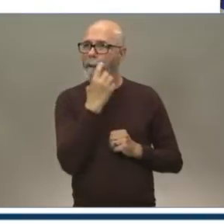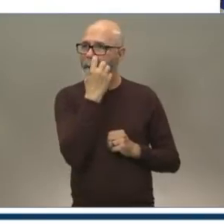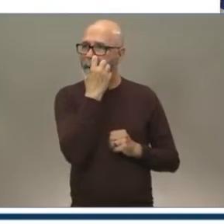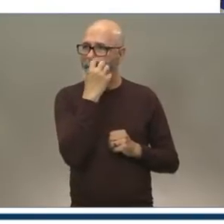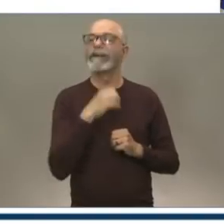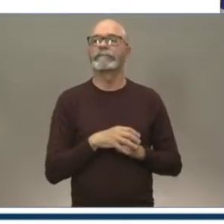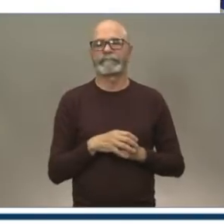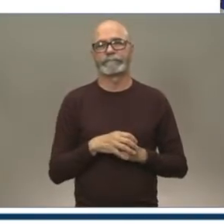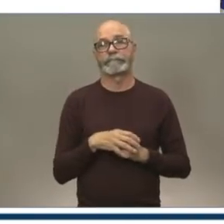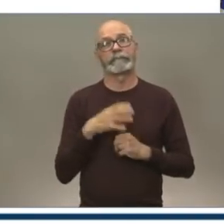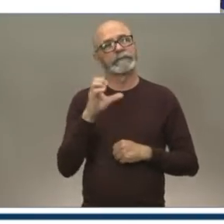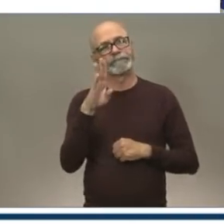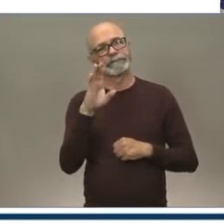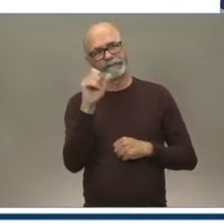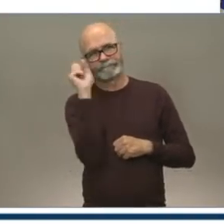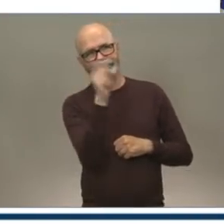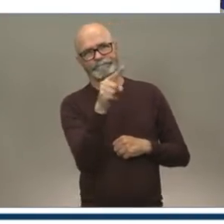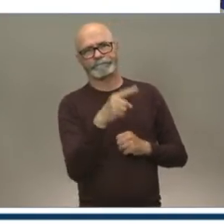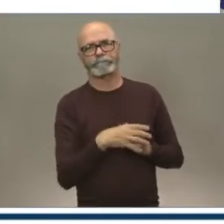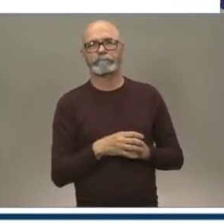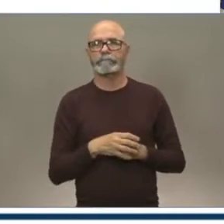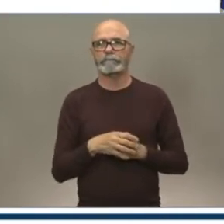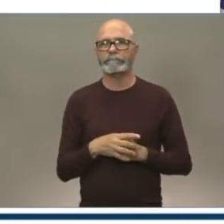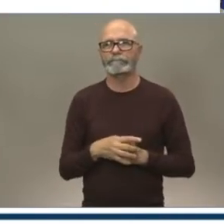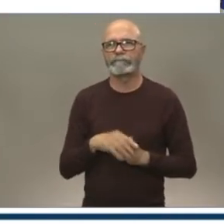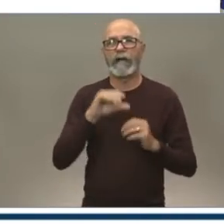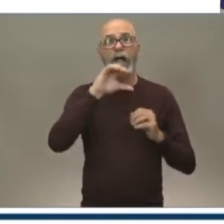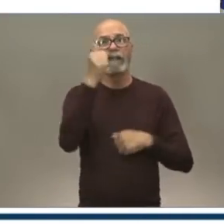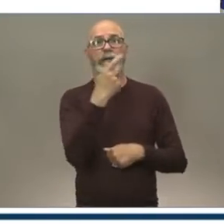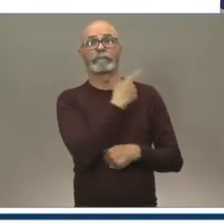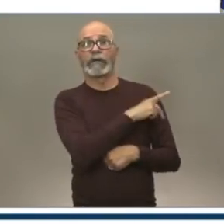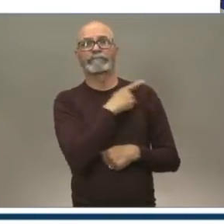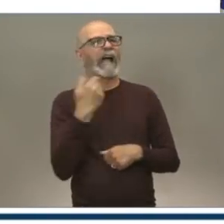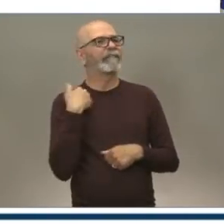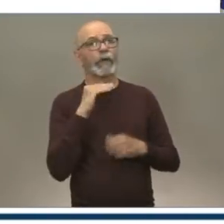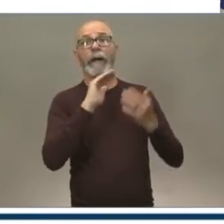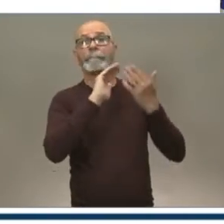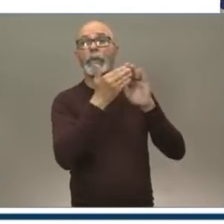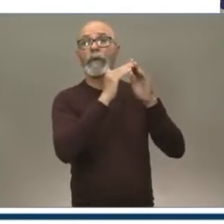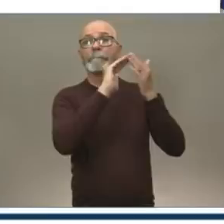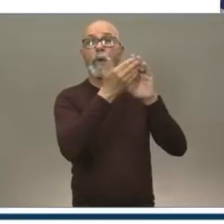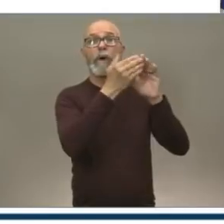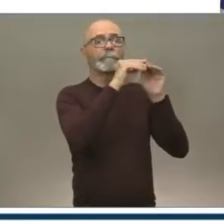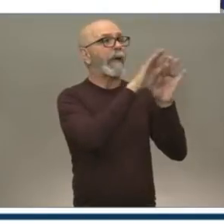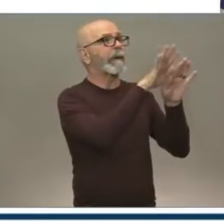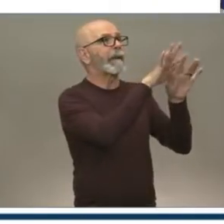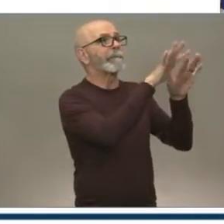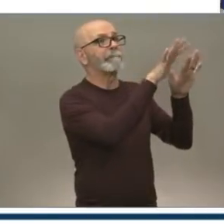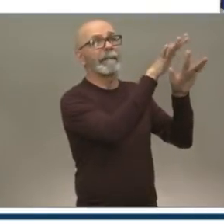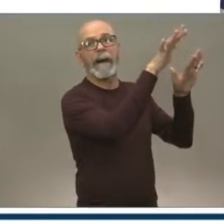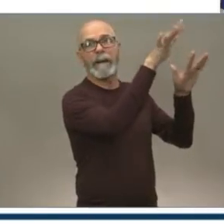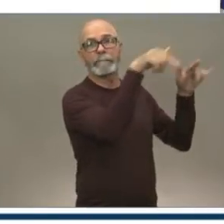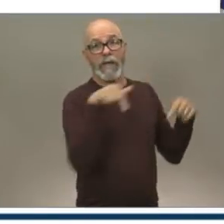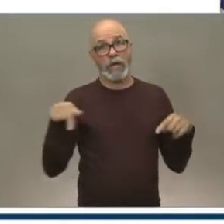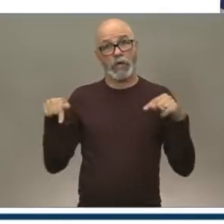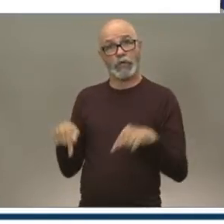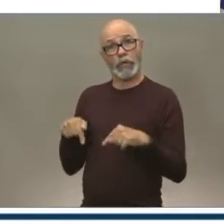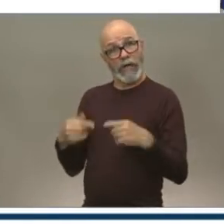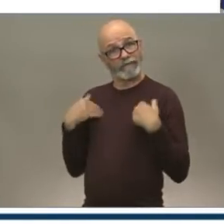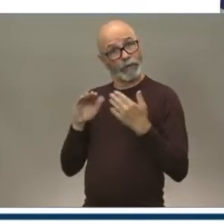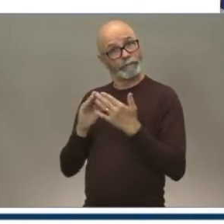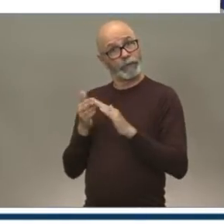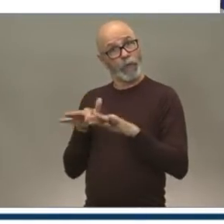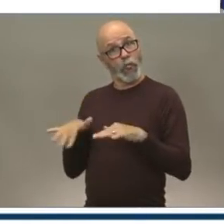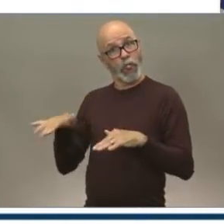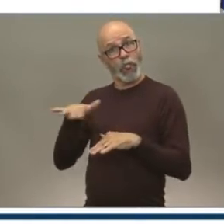we're seeing a fair bit of community spread in other provinces, but we don't seem to be seeing the same thing here, given that, as you're saying, most of the new cases that you've identified are